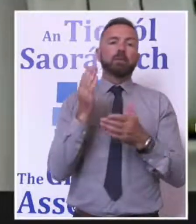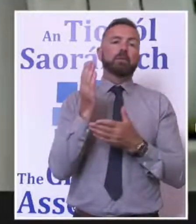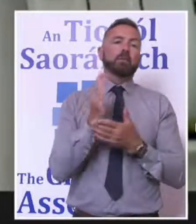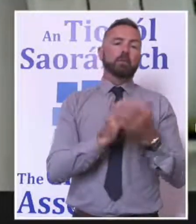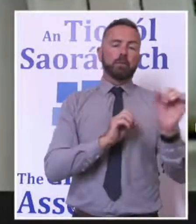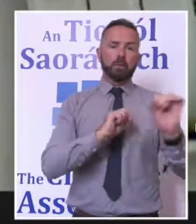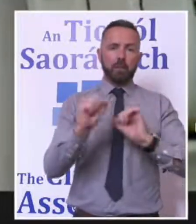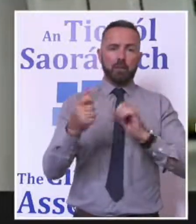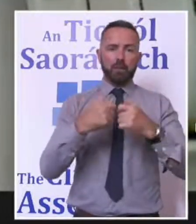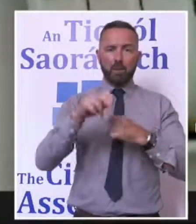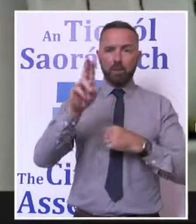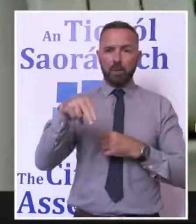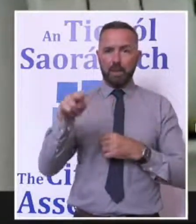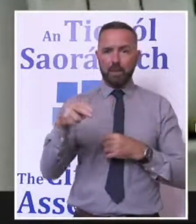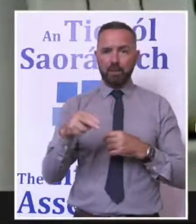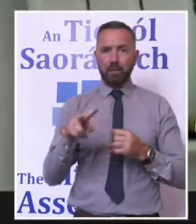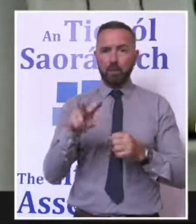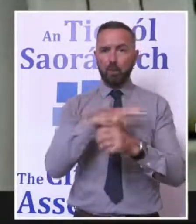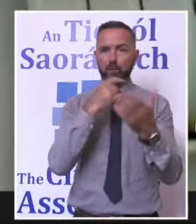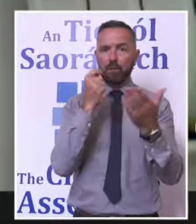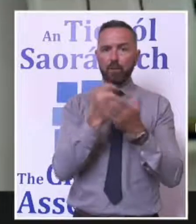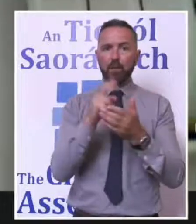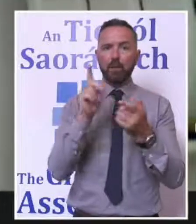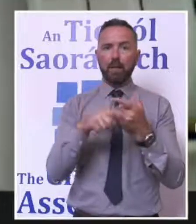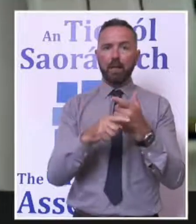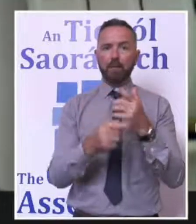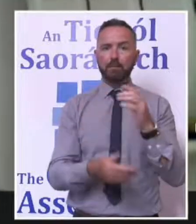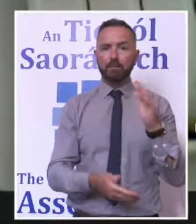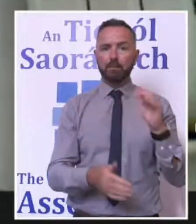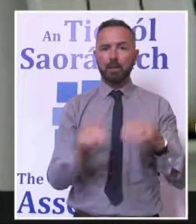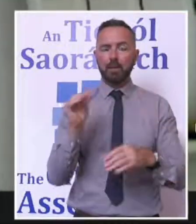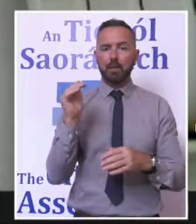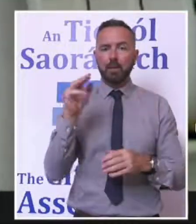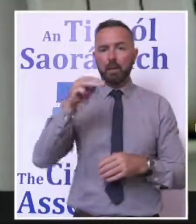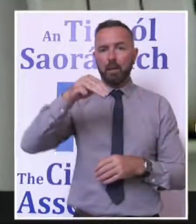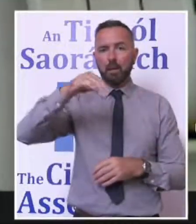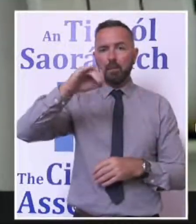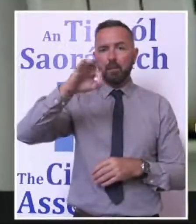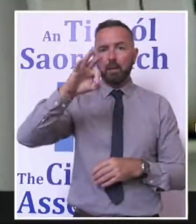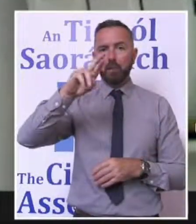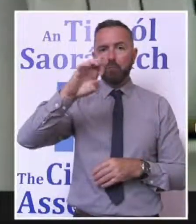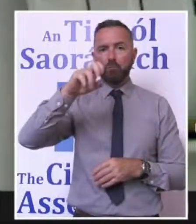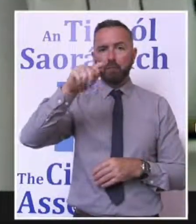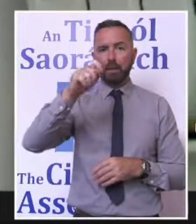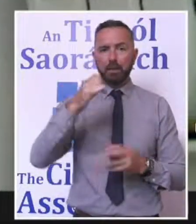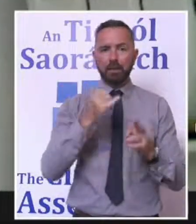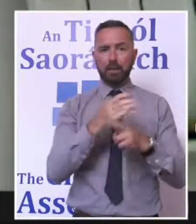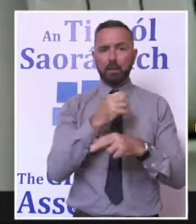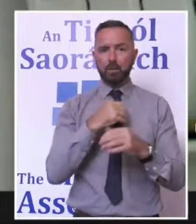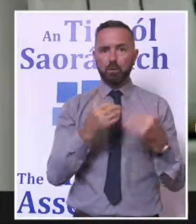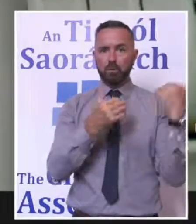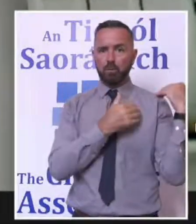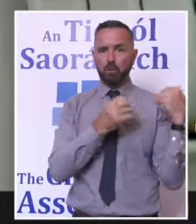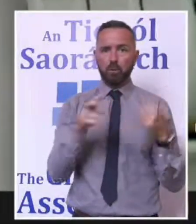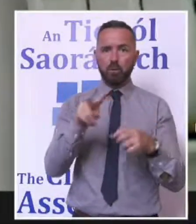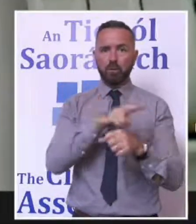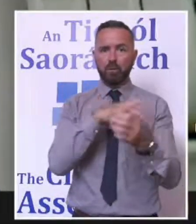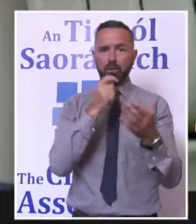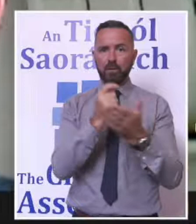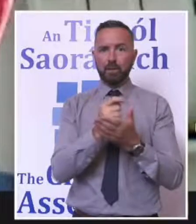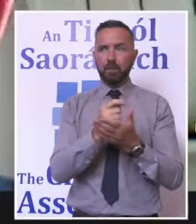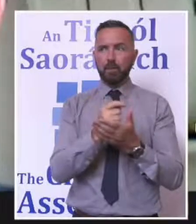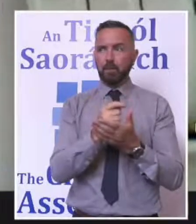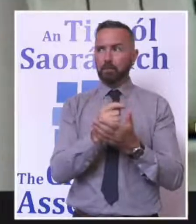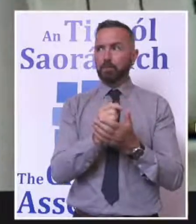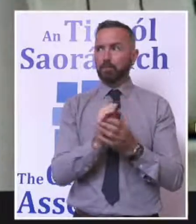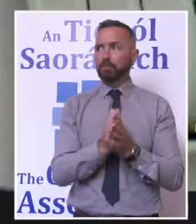services that potentially could over time migrate into that role over time, so that the emphasis is on getting the people